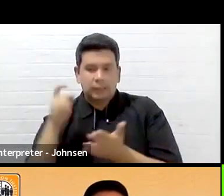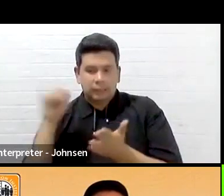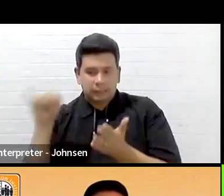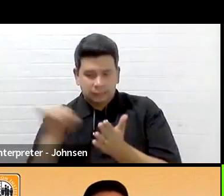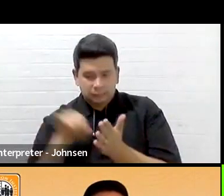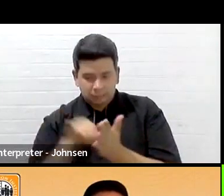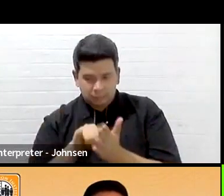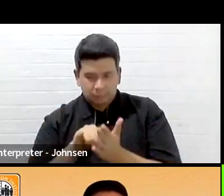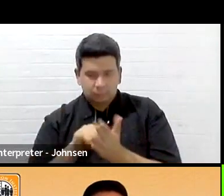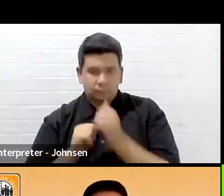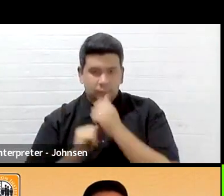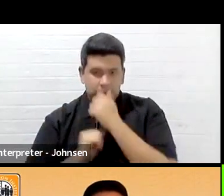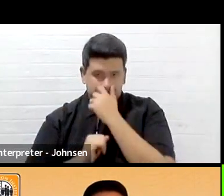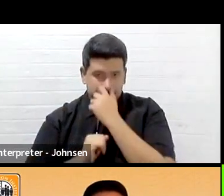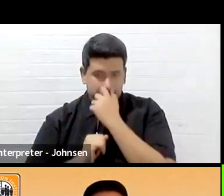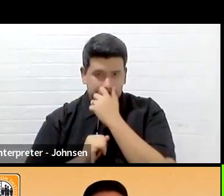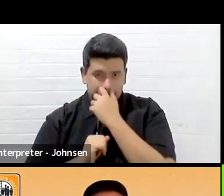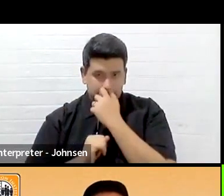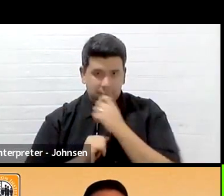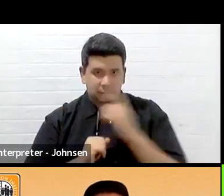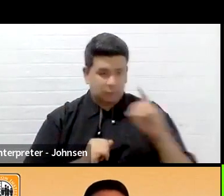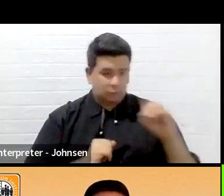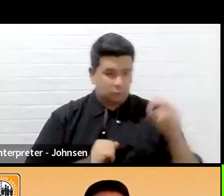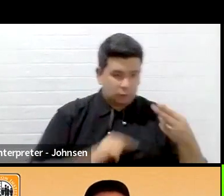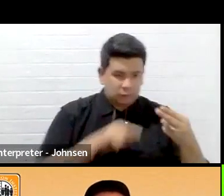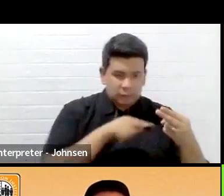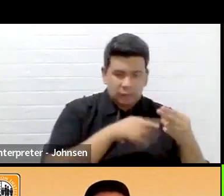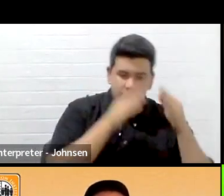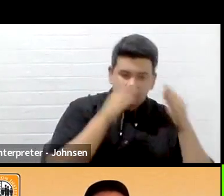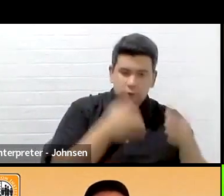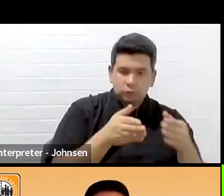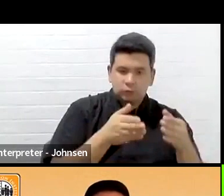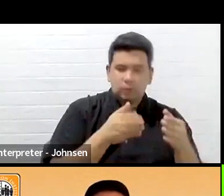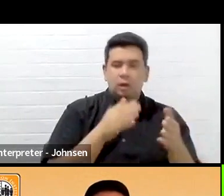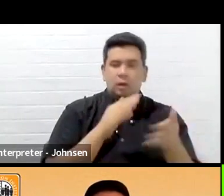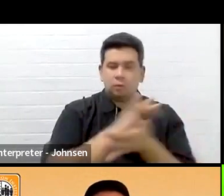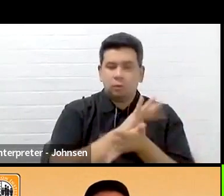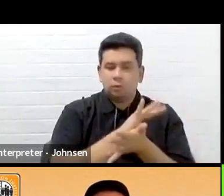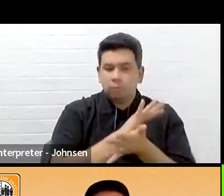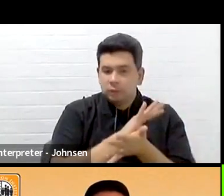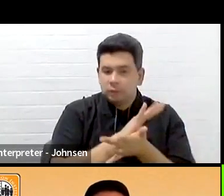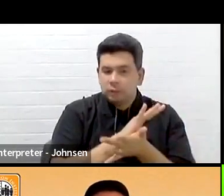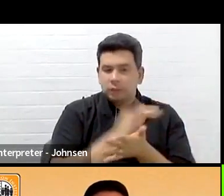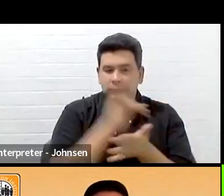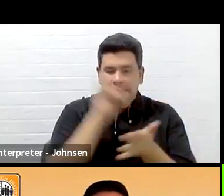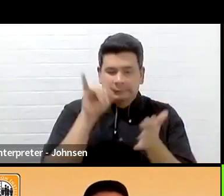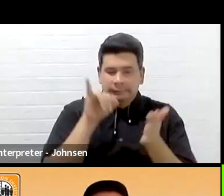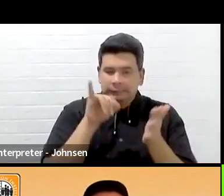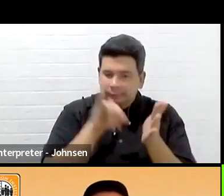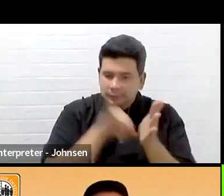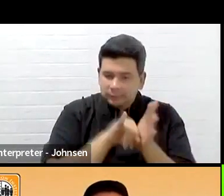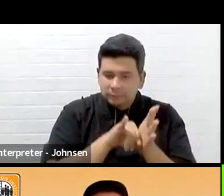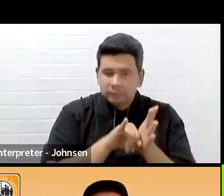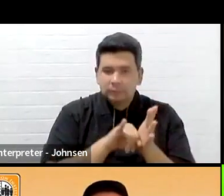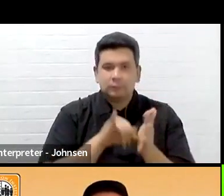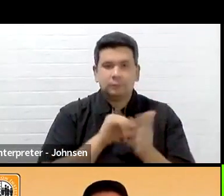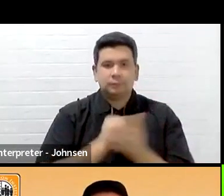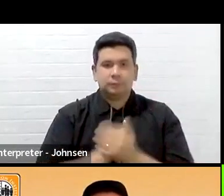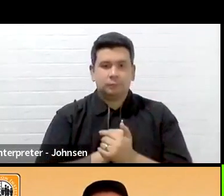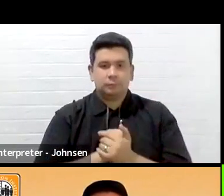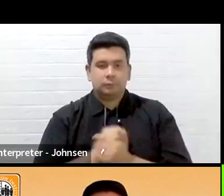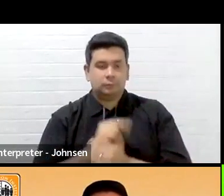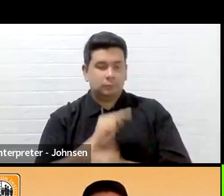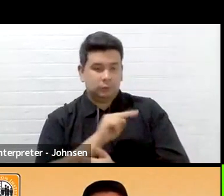working on the COVID identified. And the numbers, as was shown by Professor